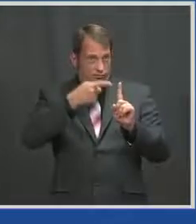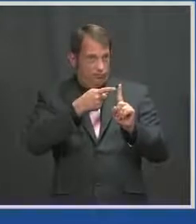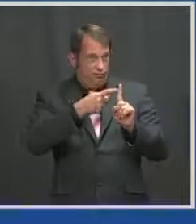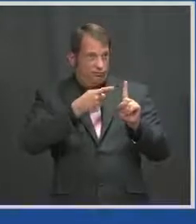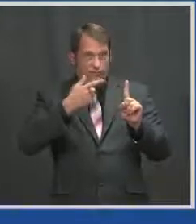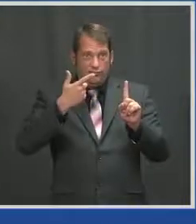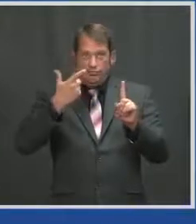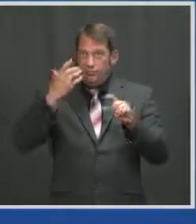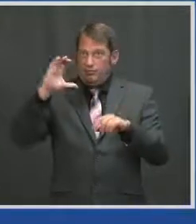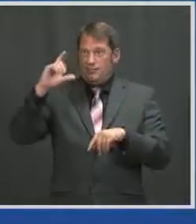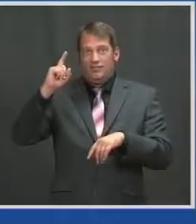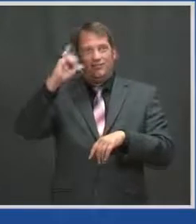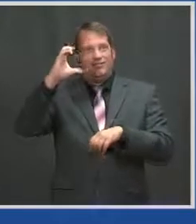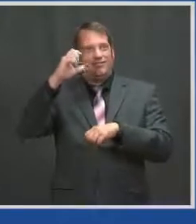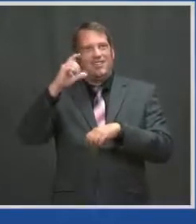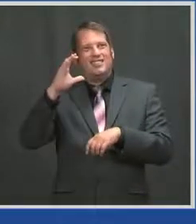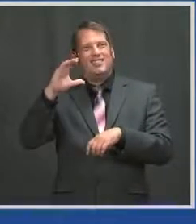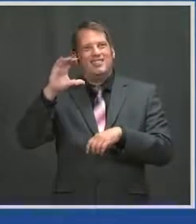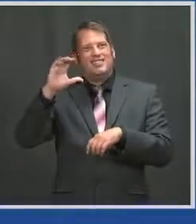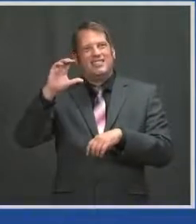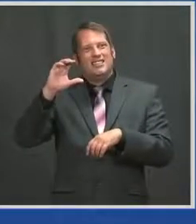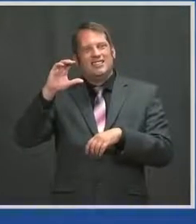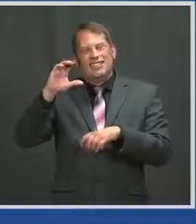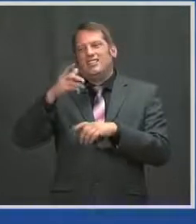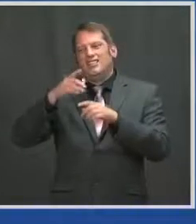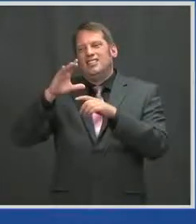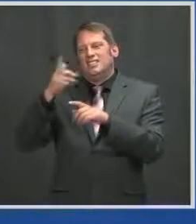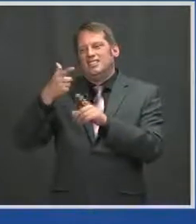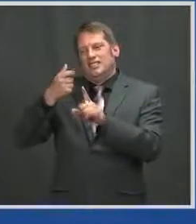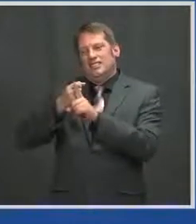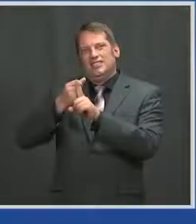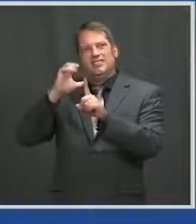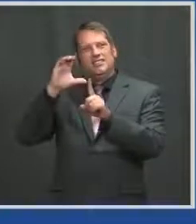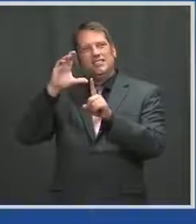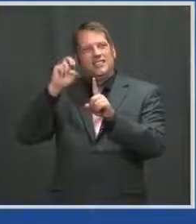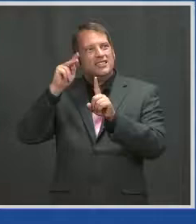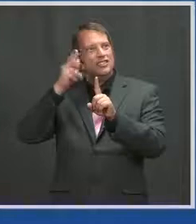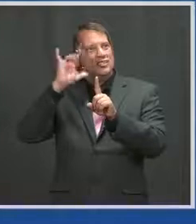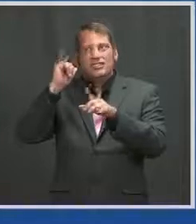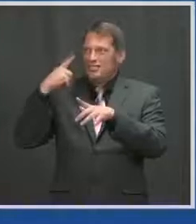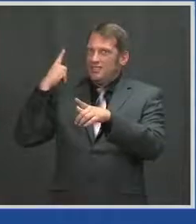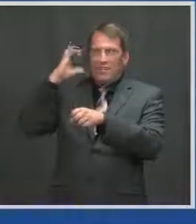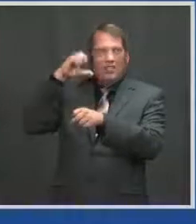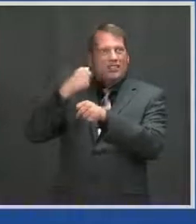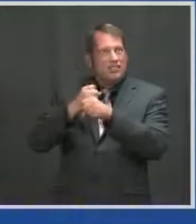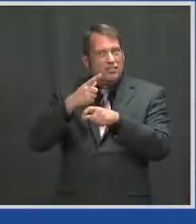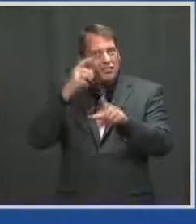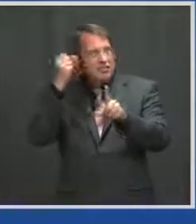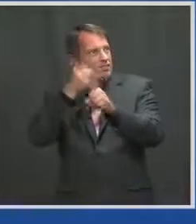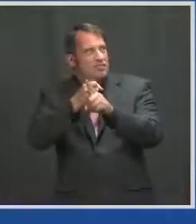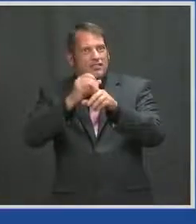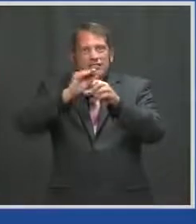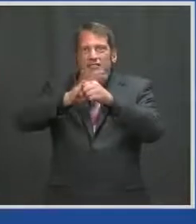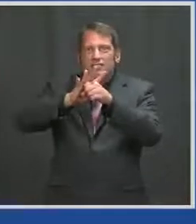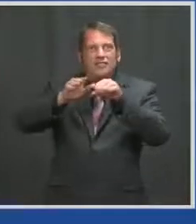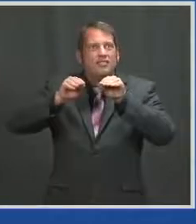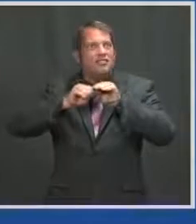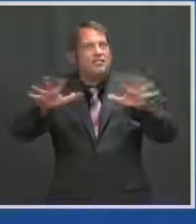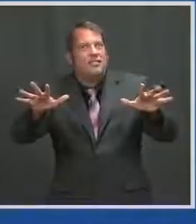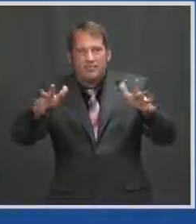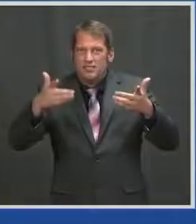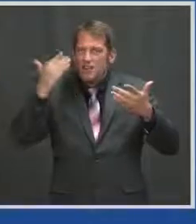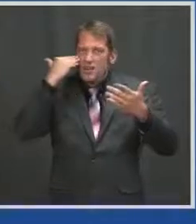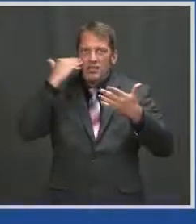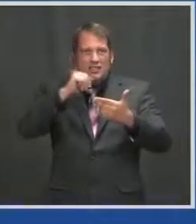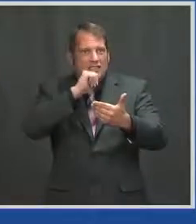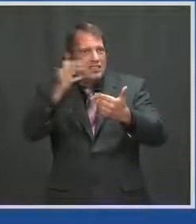once-in-a-generation economic crisis. And we knew this wouldn't be a sprint, it'd be a marathon. Quite frankly, we're moving